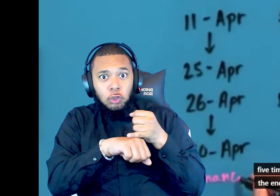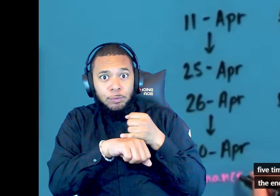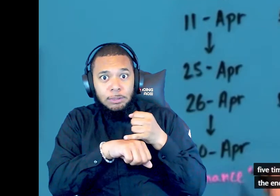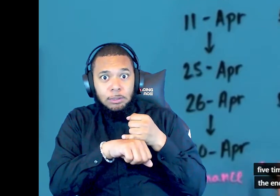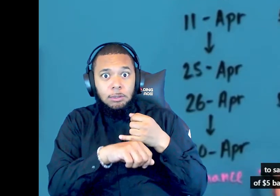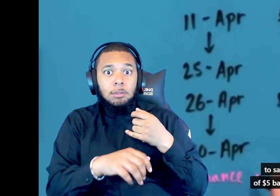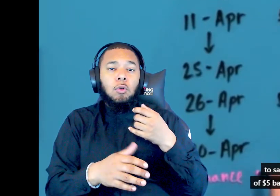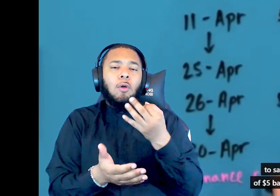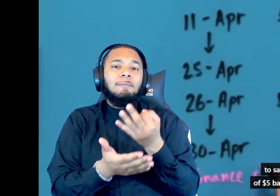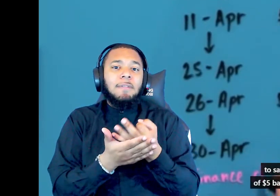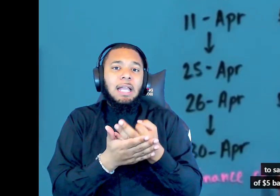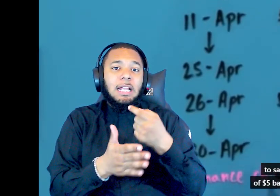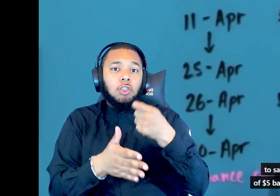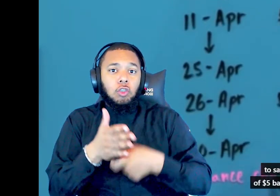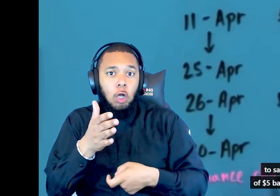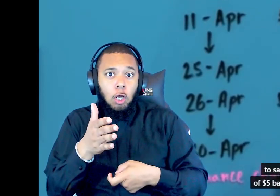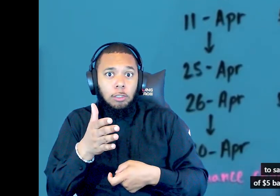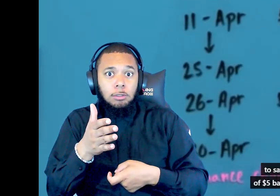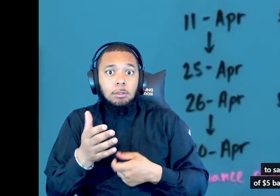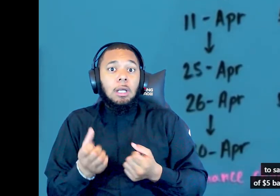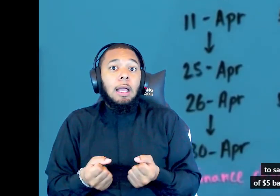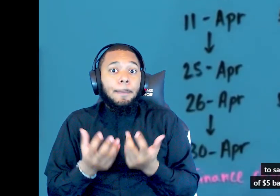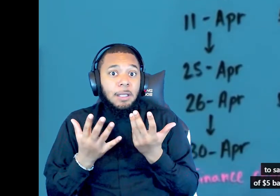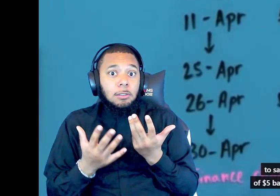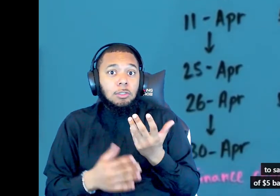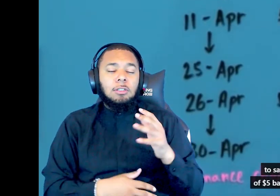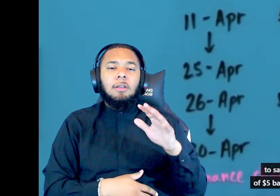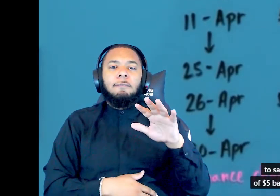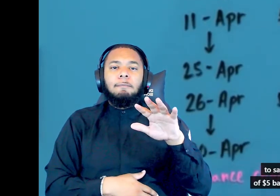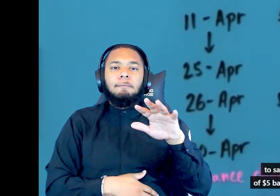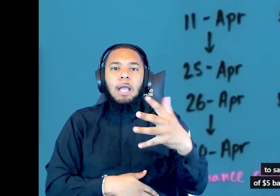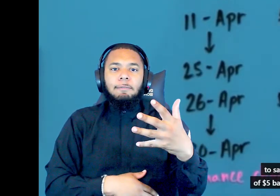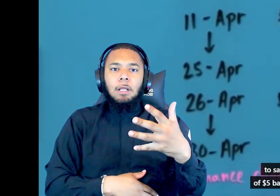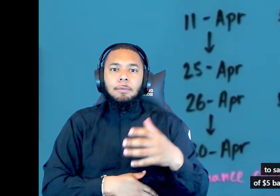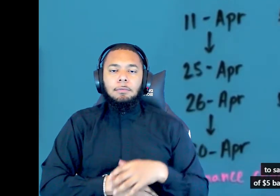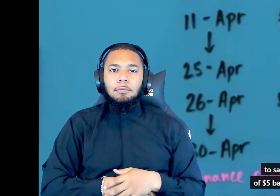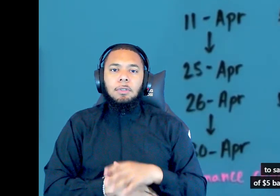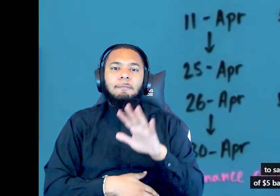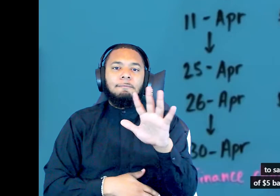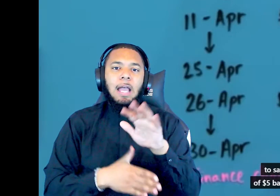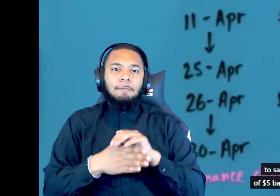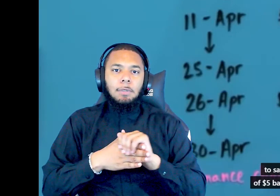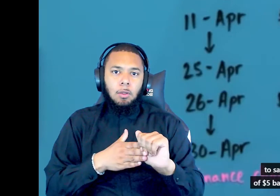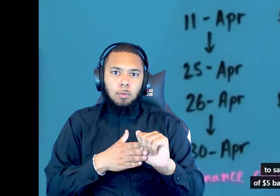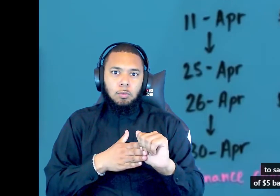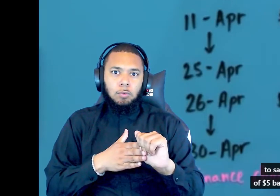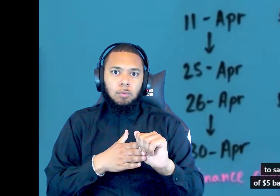statement, it's going to say we have a finance charge of $5